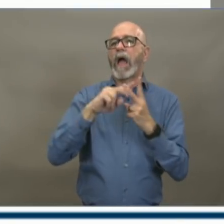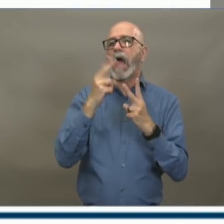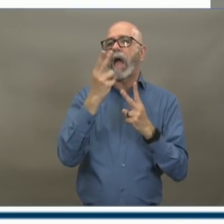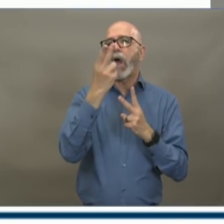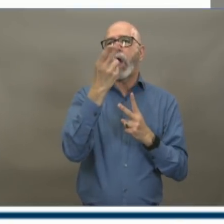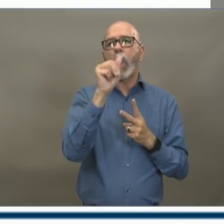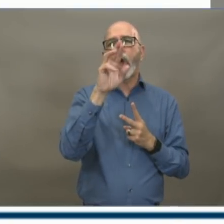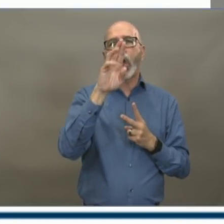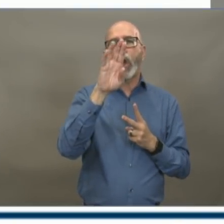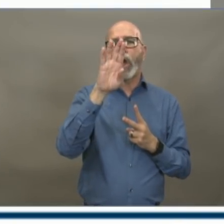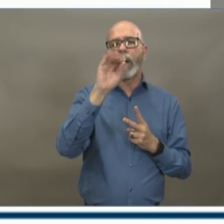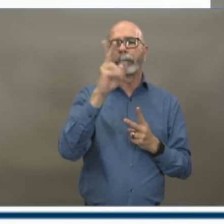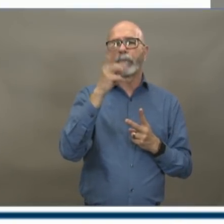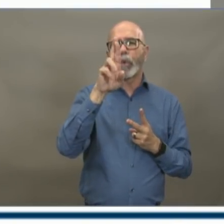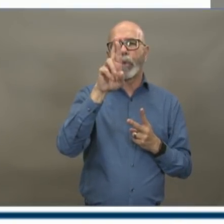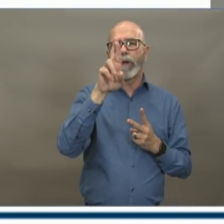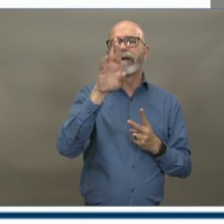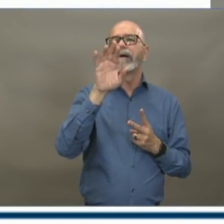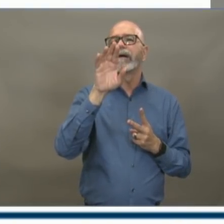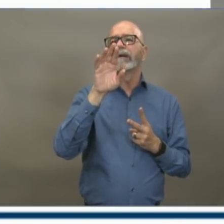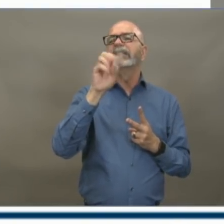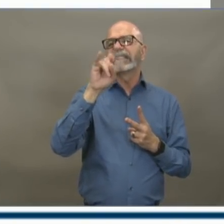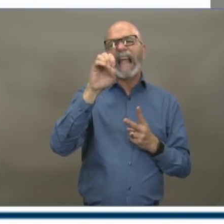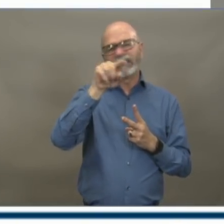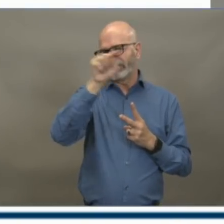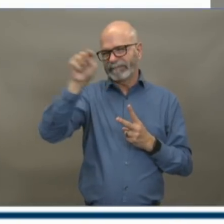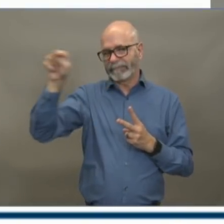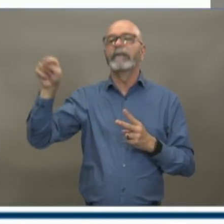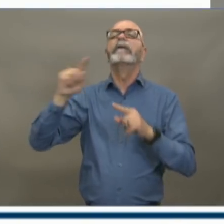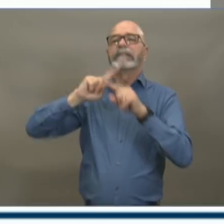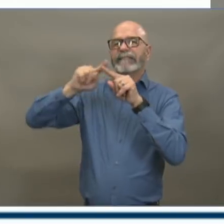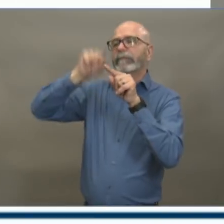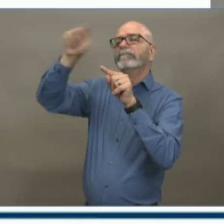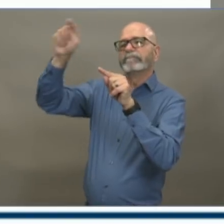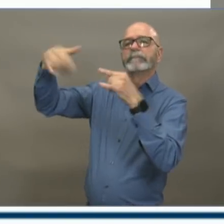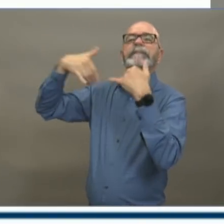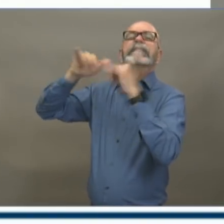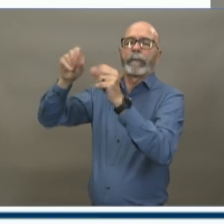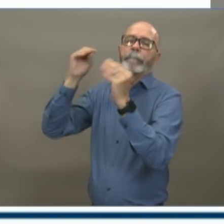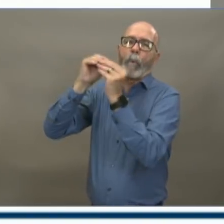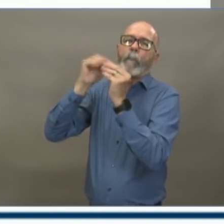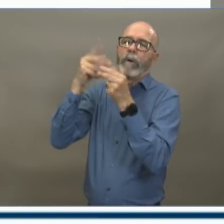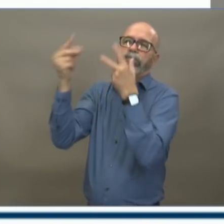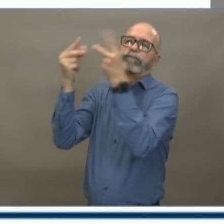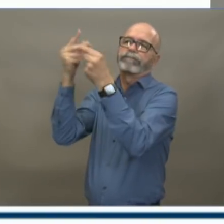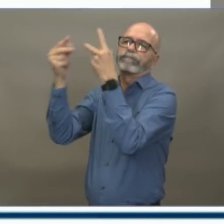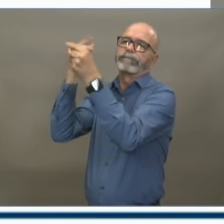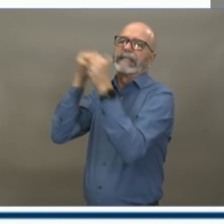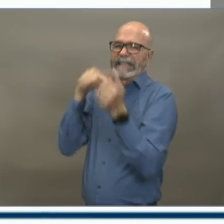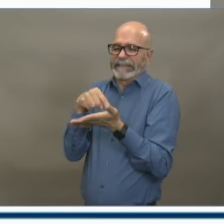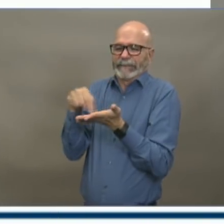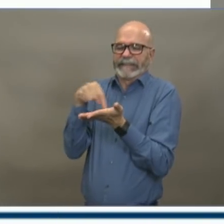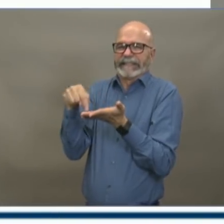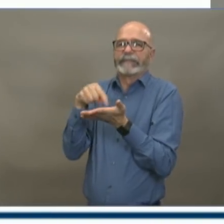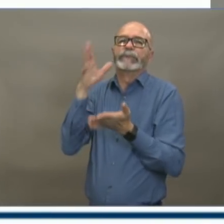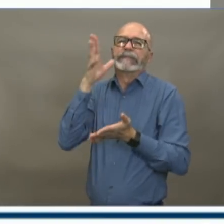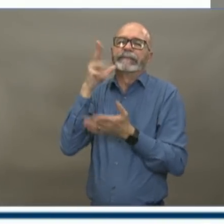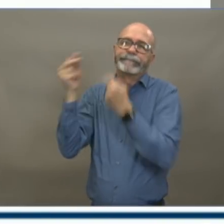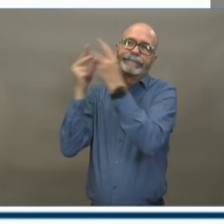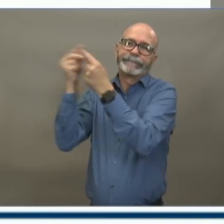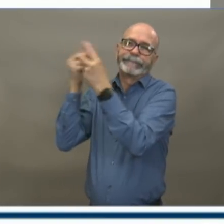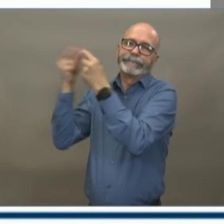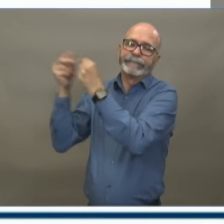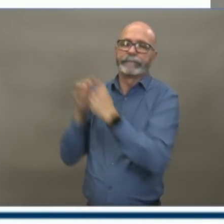Parkstone Enhanced Care is 98% complete and will finish this week. And by Thursday, an additional 7 long-term